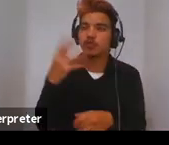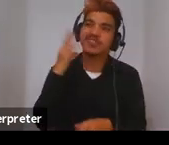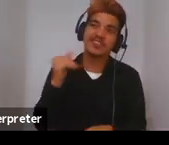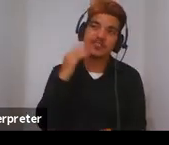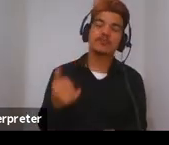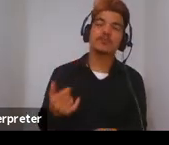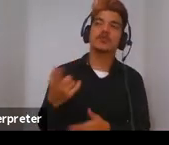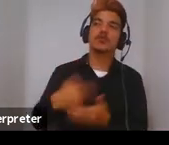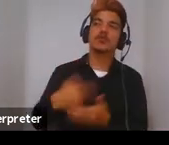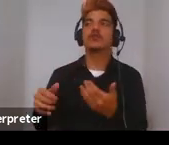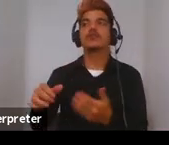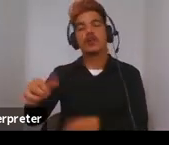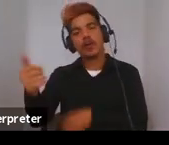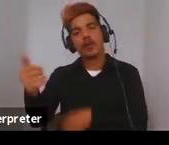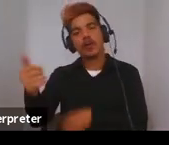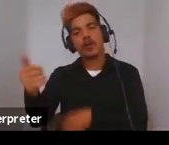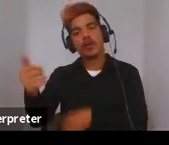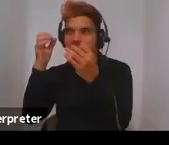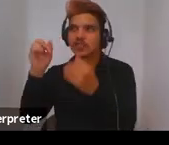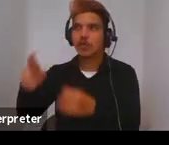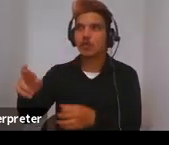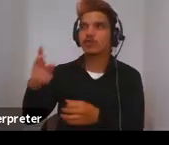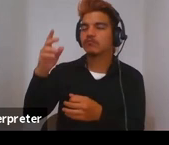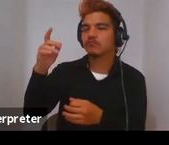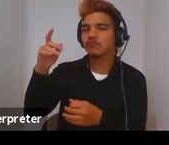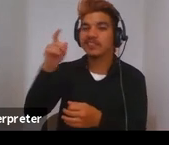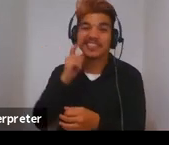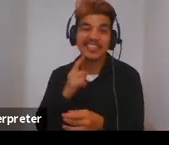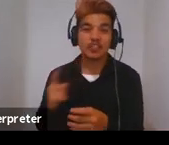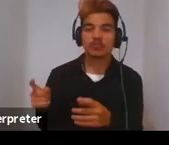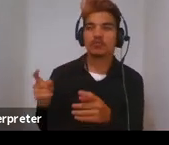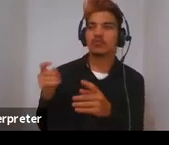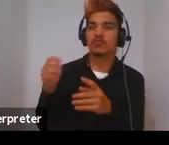others are considering or experiencing as sexual harassment or sexual violence.